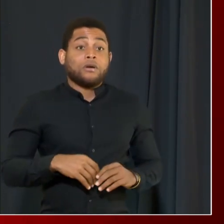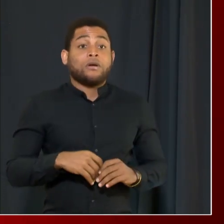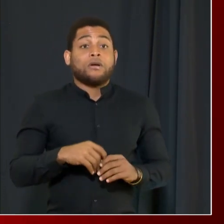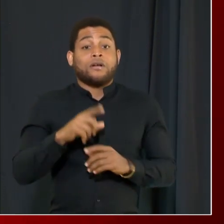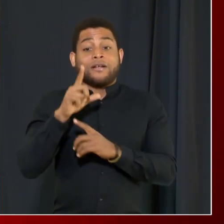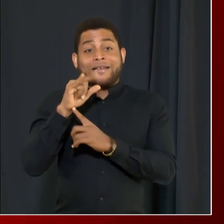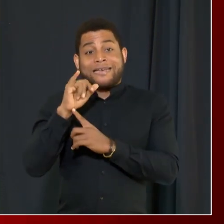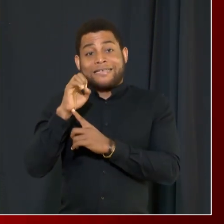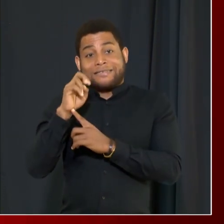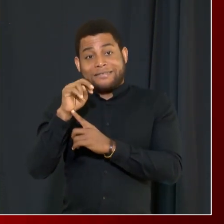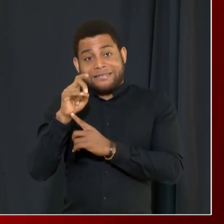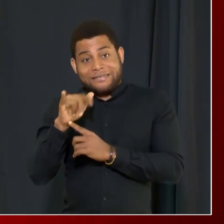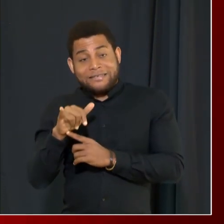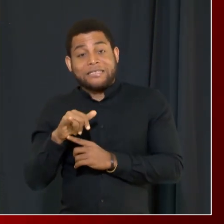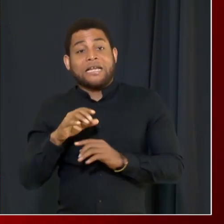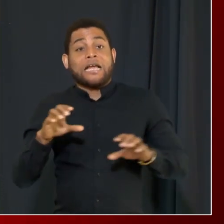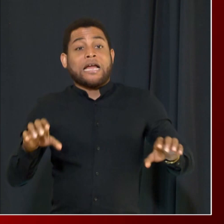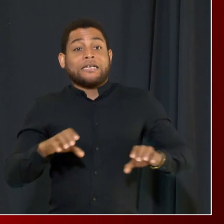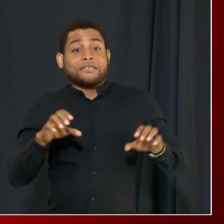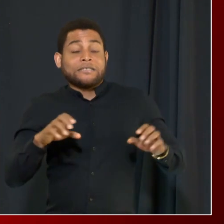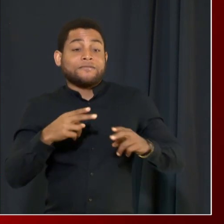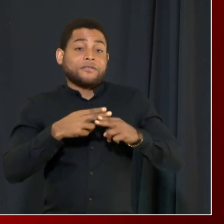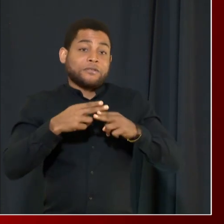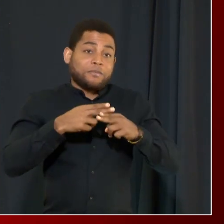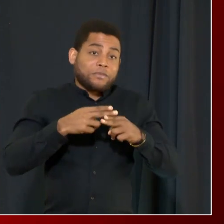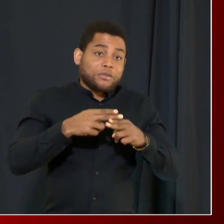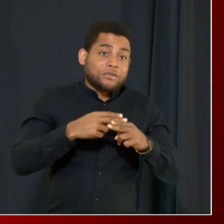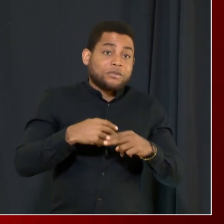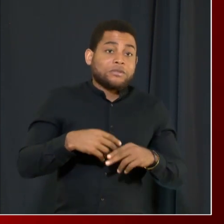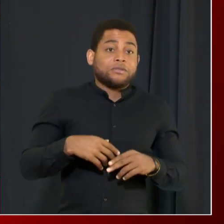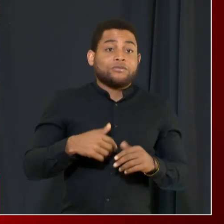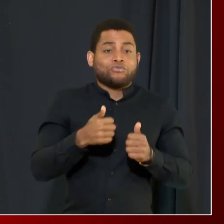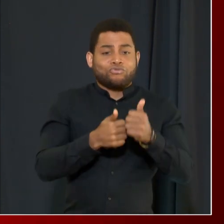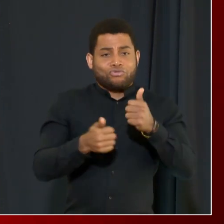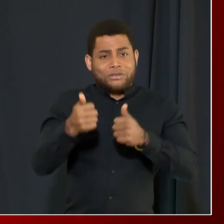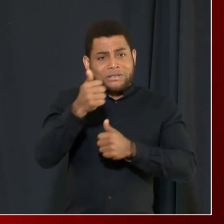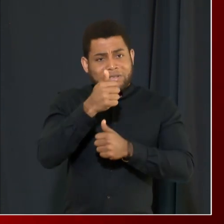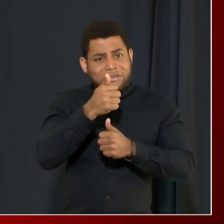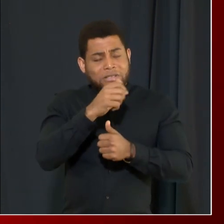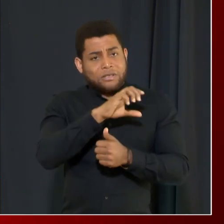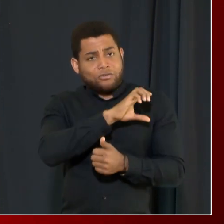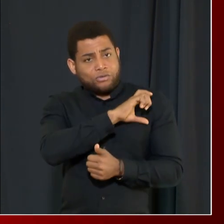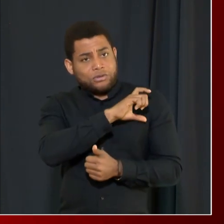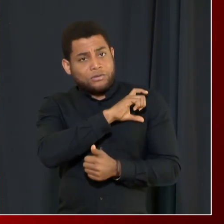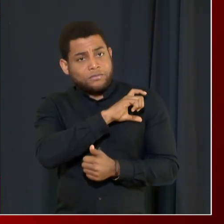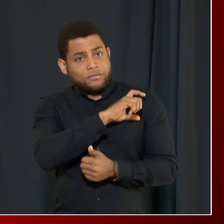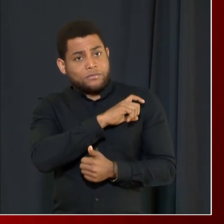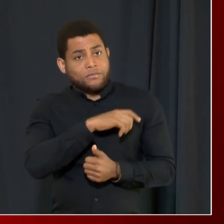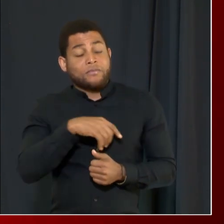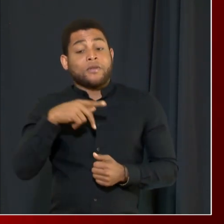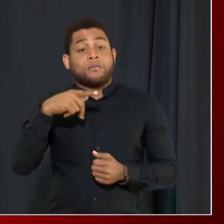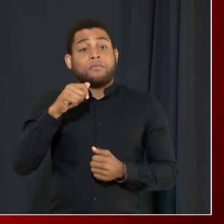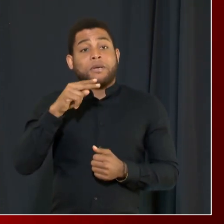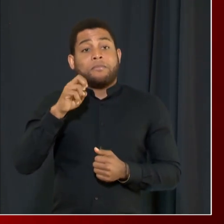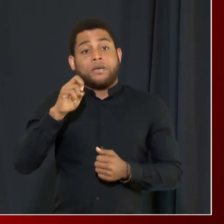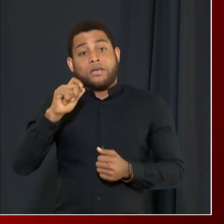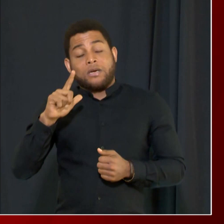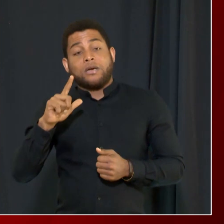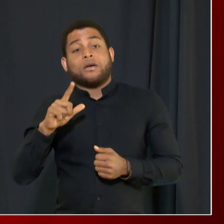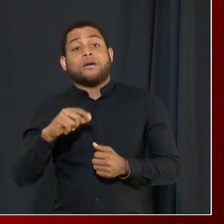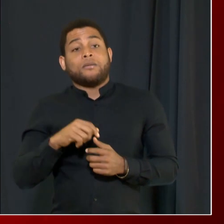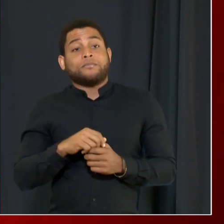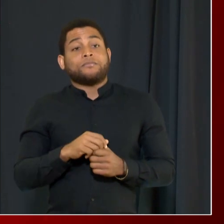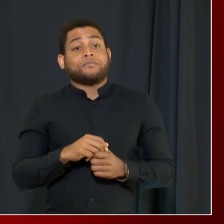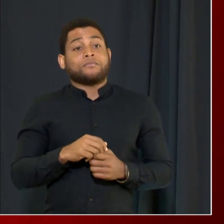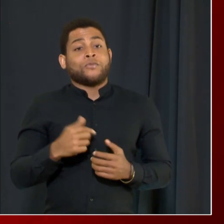Pamela Smith. We are here to provide a situational update on public safety in Washington, D.C. The team